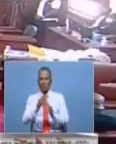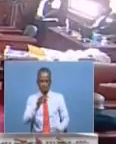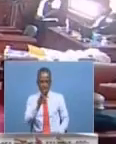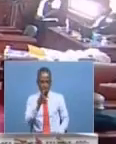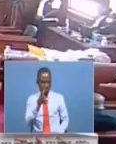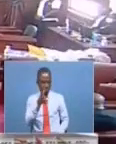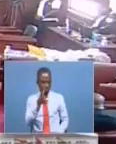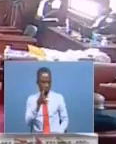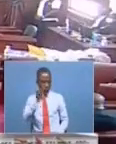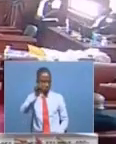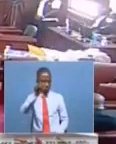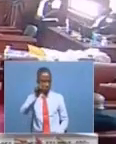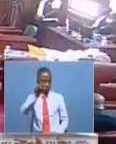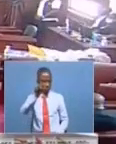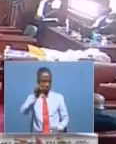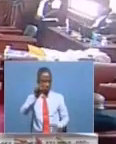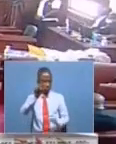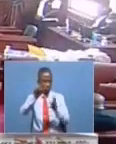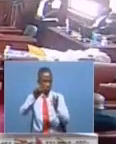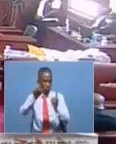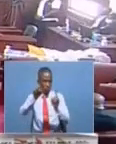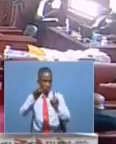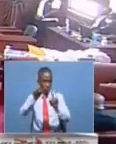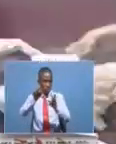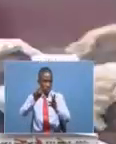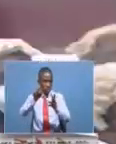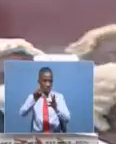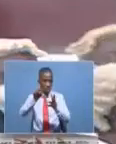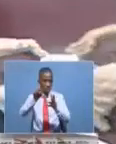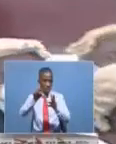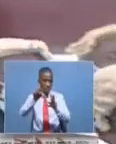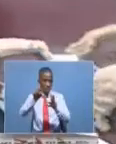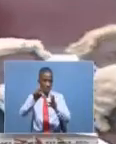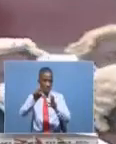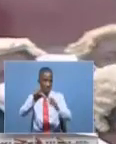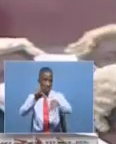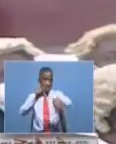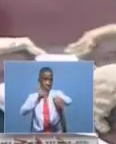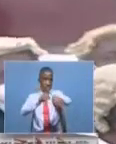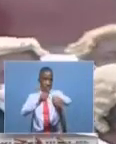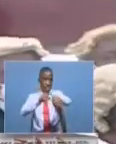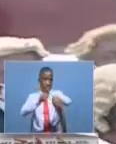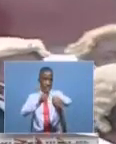Yes, my lord. Yes. So, my lord, I will end my submissions by saying